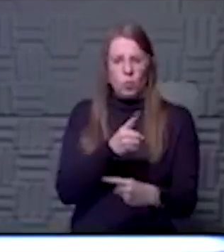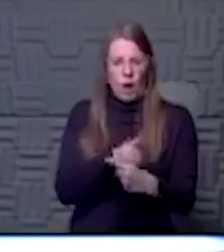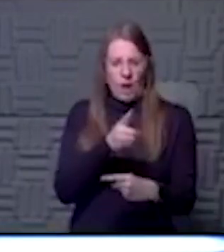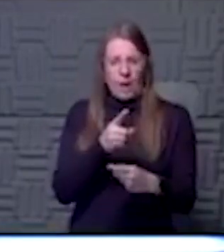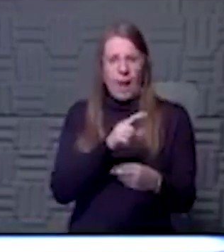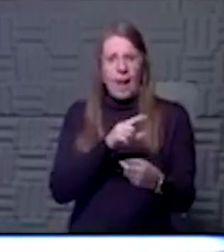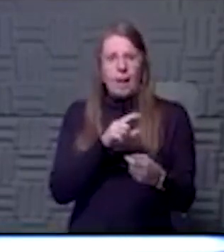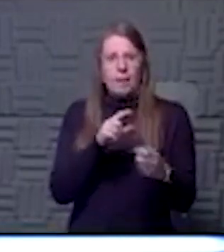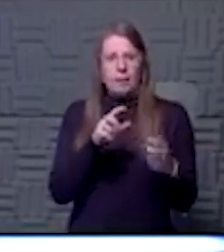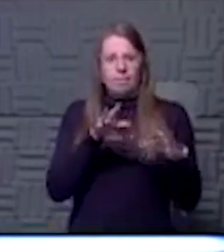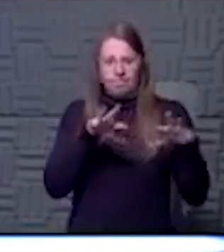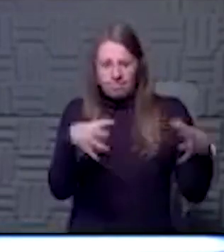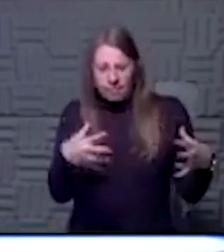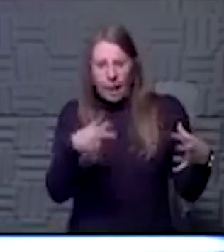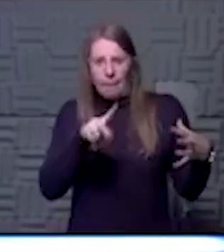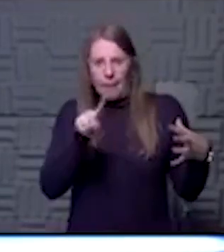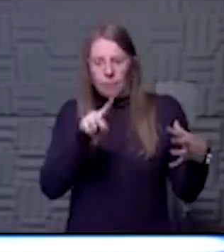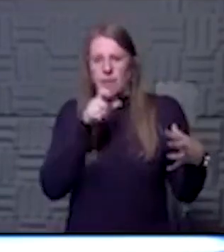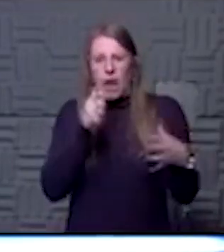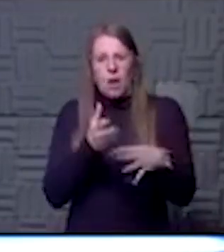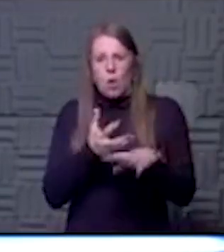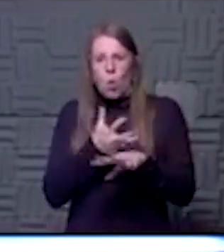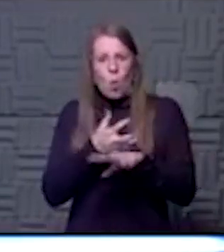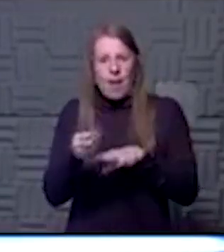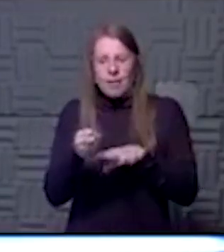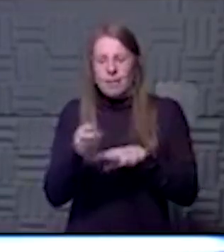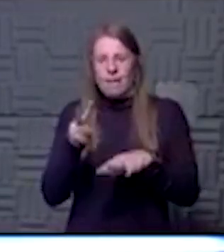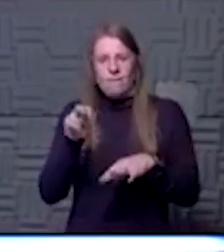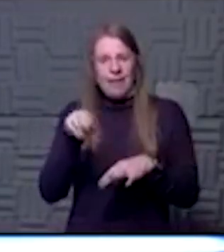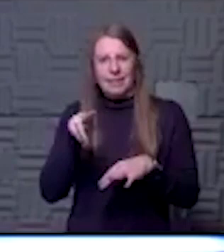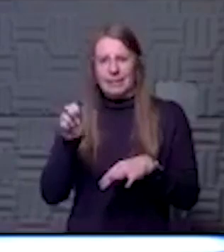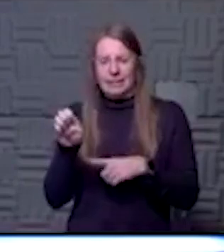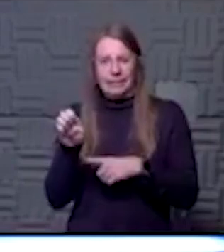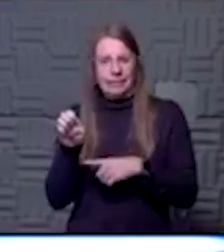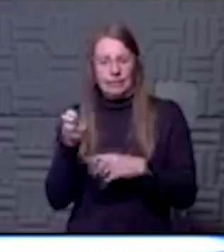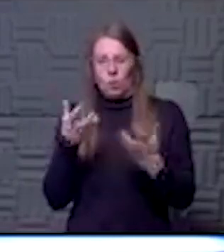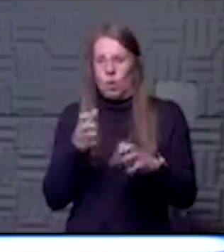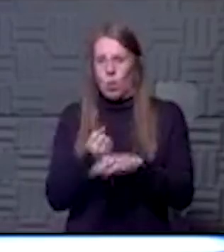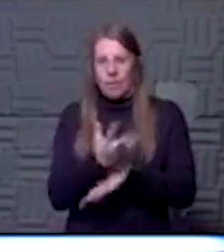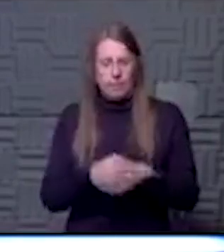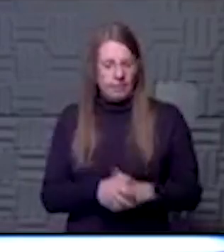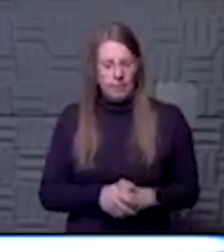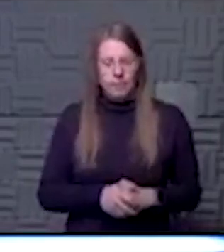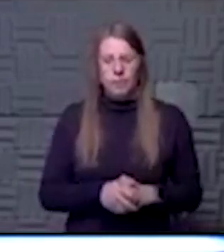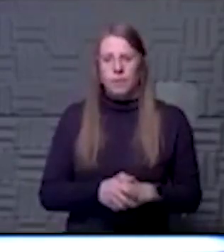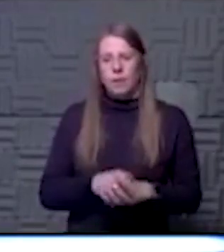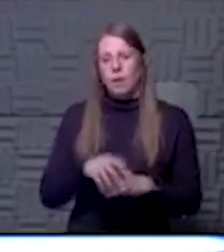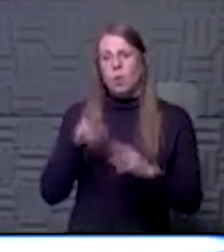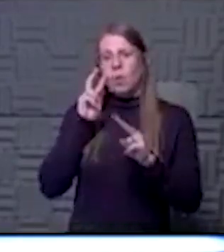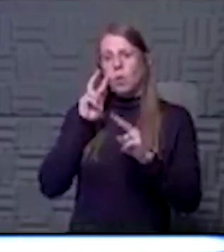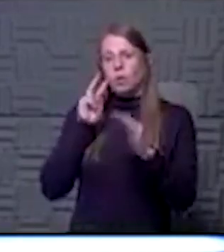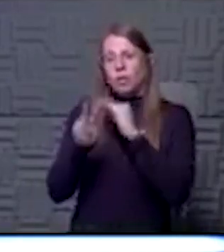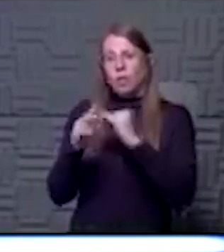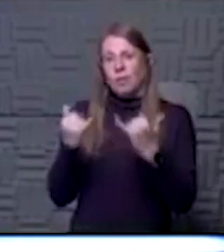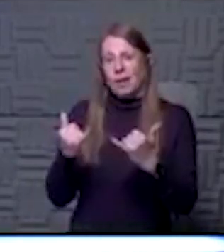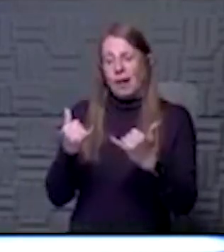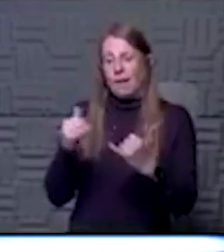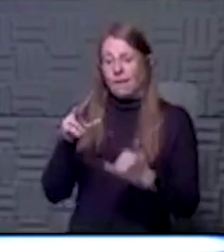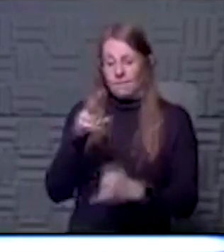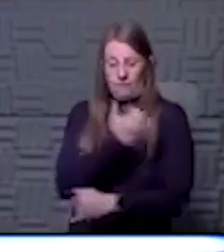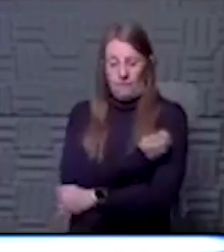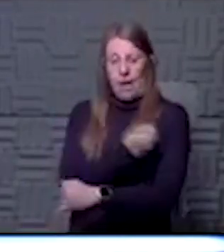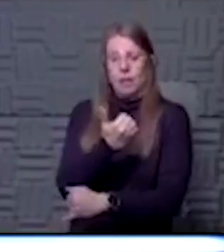waste vaccine in a short period of time. It's projected right now that it should be vaccine that